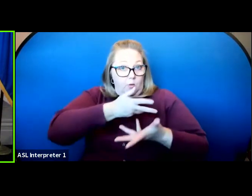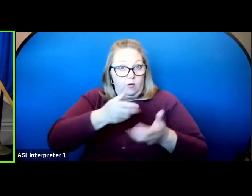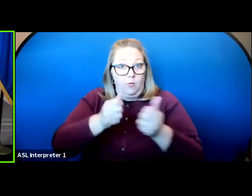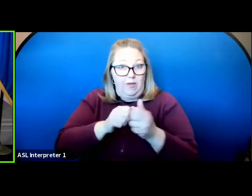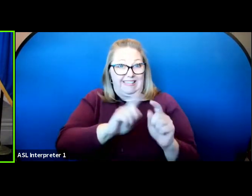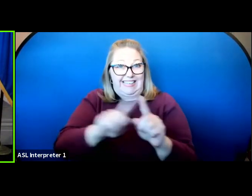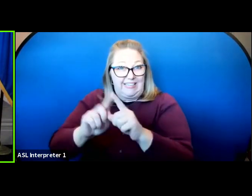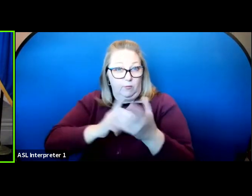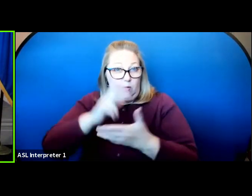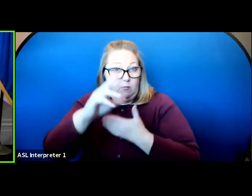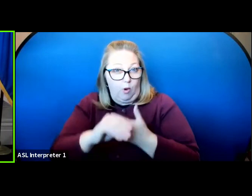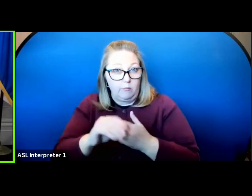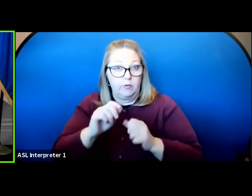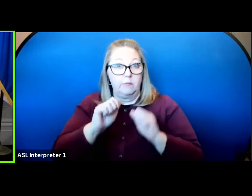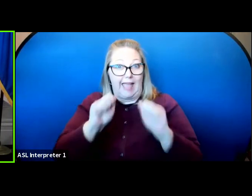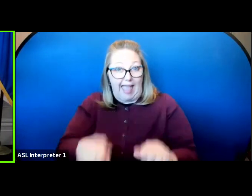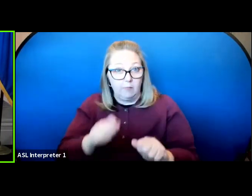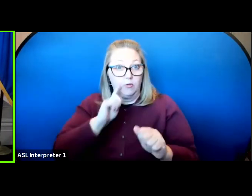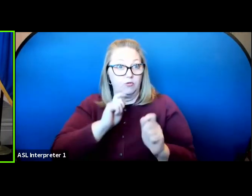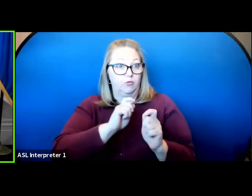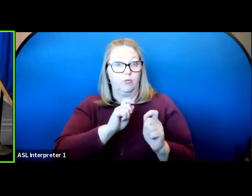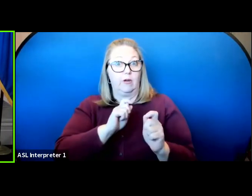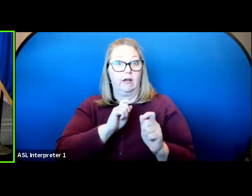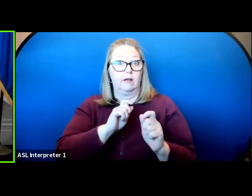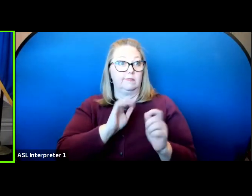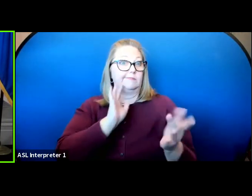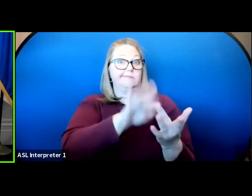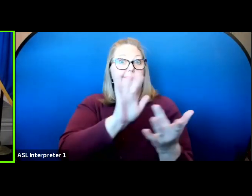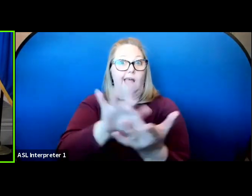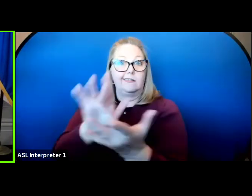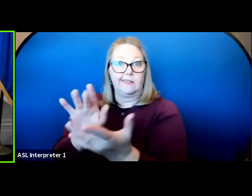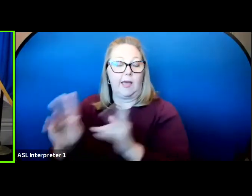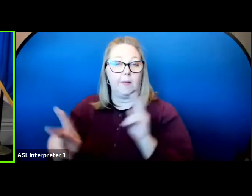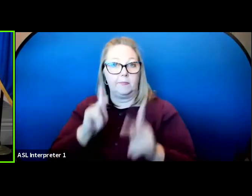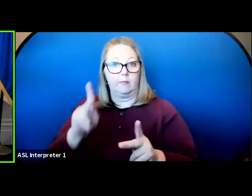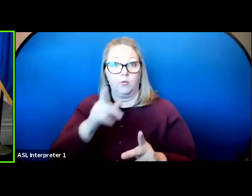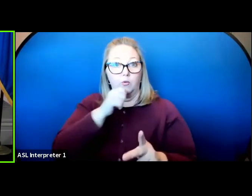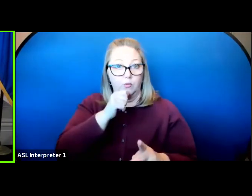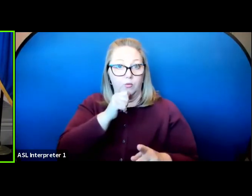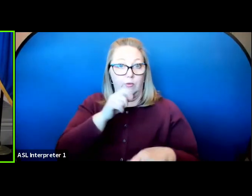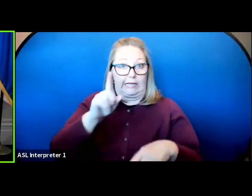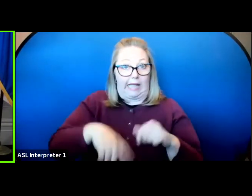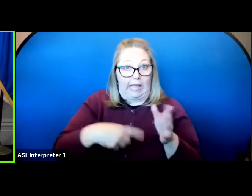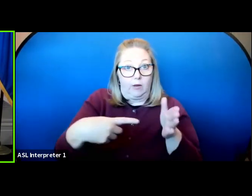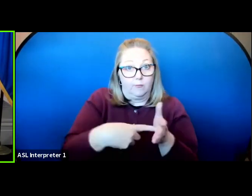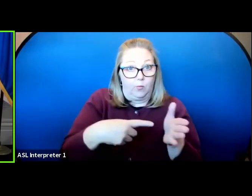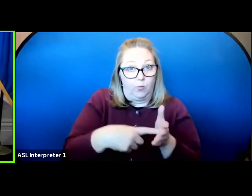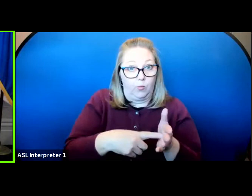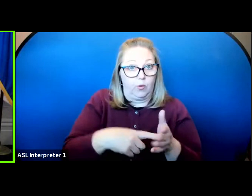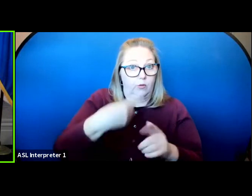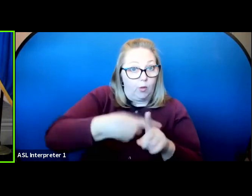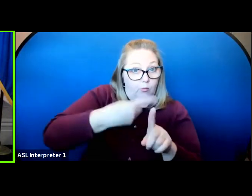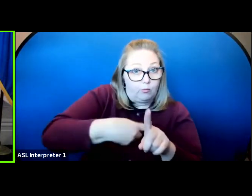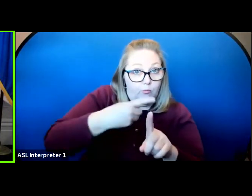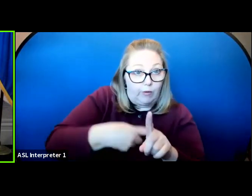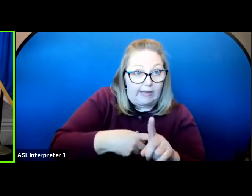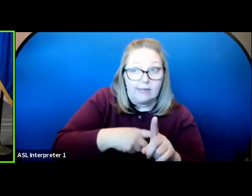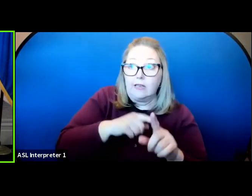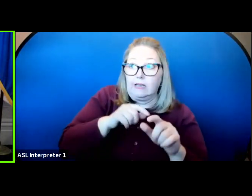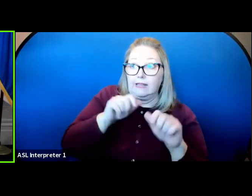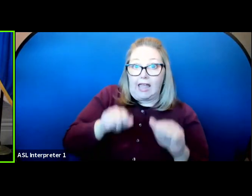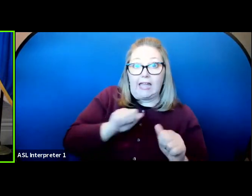landlords and tenants. It does not make sense to put thousands of tenants at risk of eviction when rental assistance dollars are available,